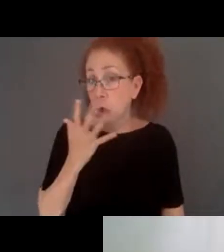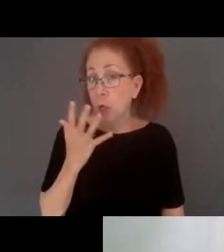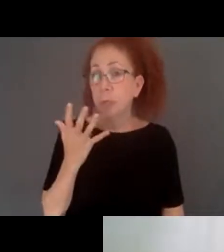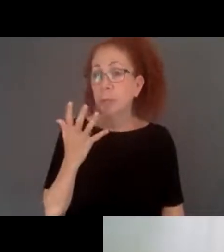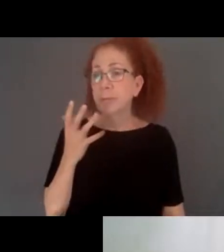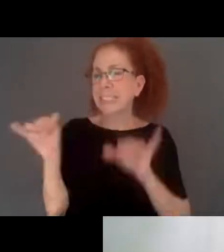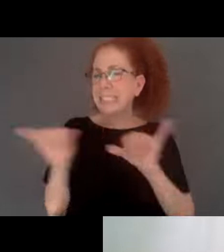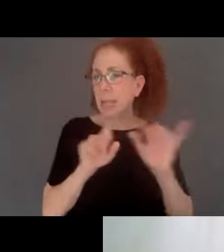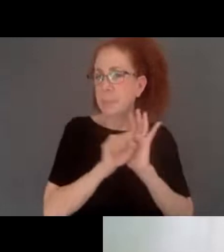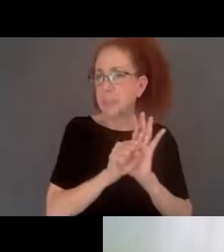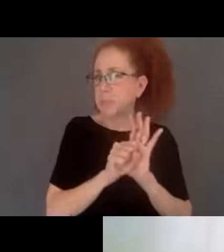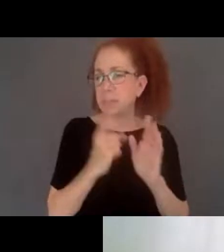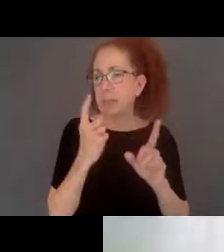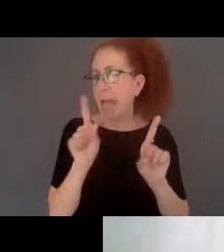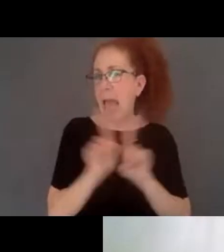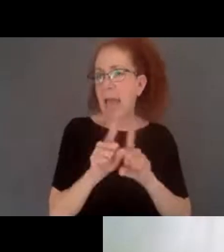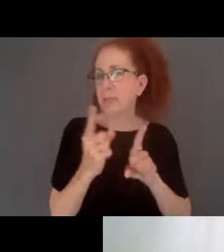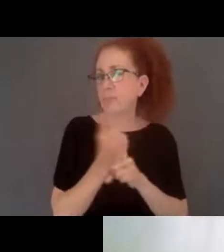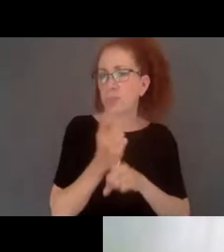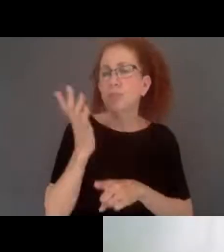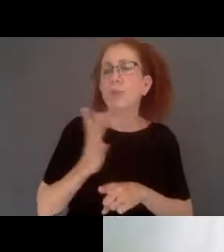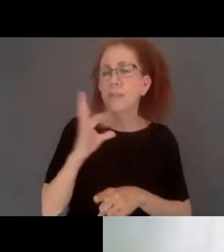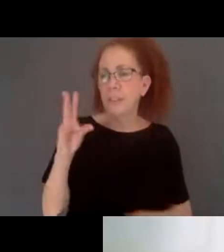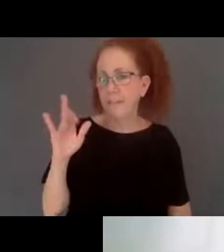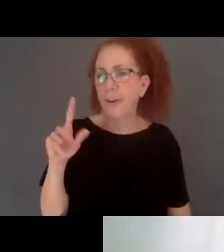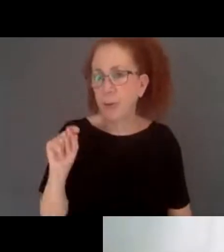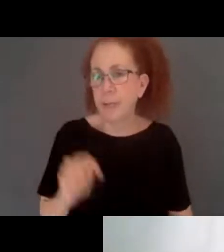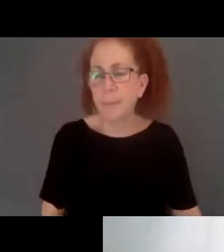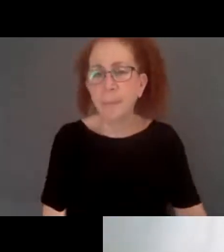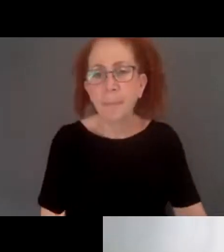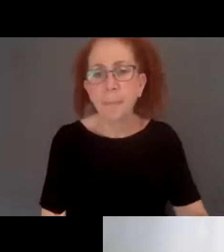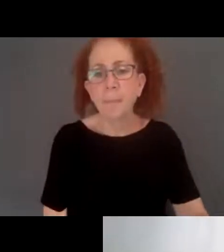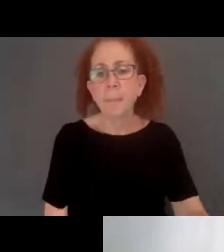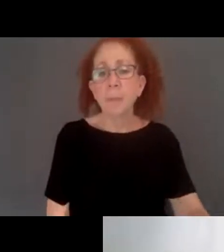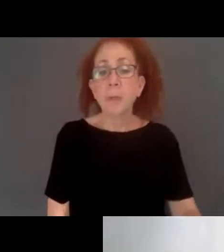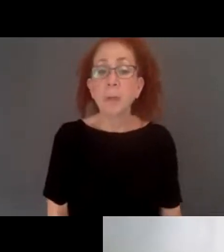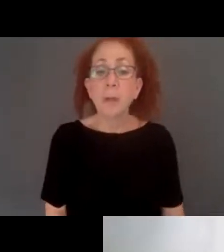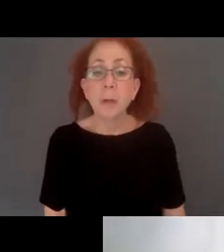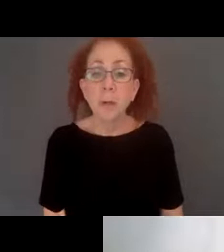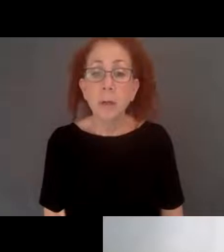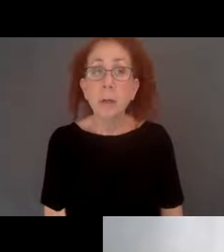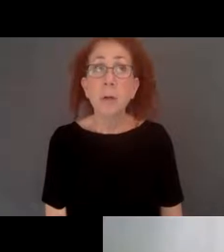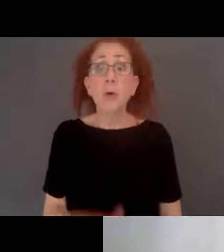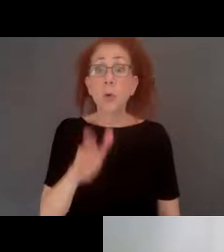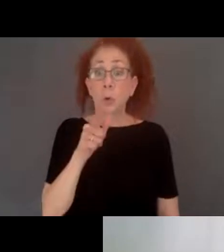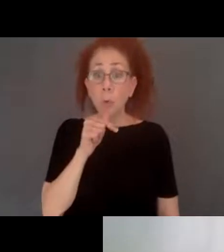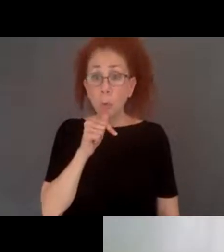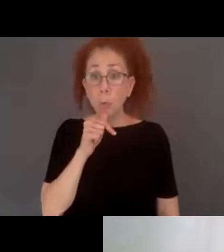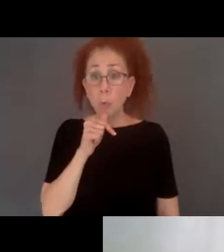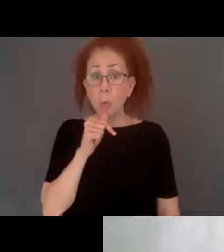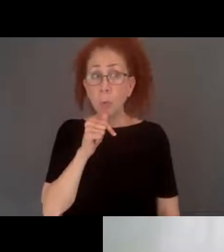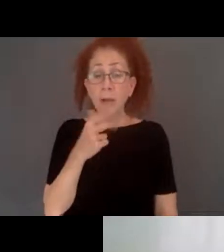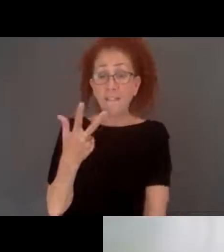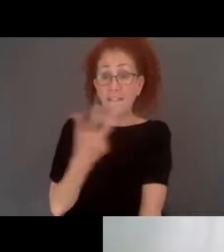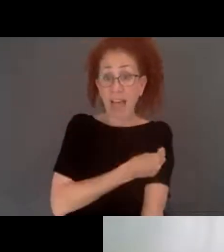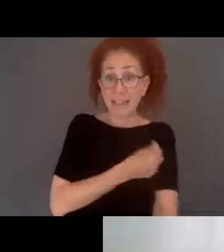same symptoms as the previous variants. People who are infected or who are vaccinated